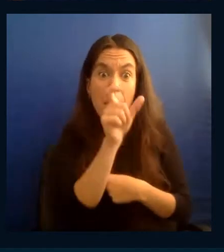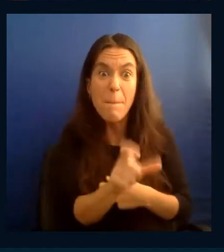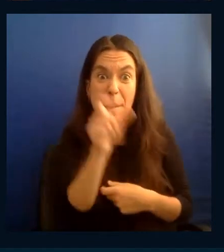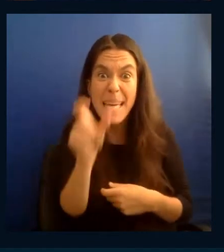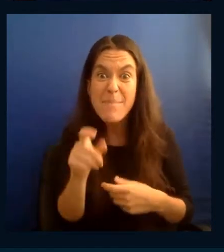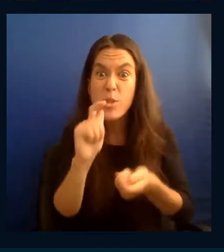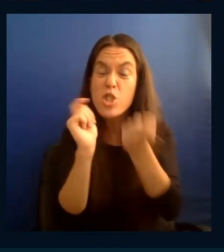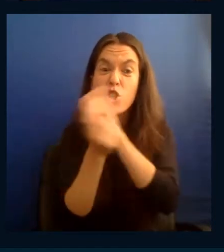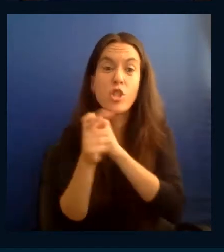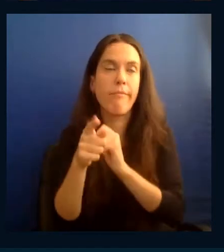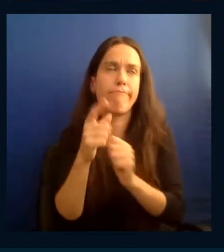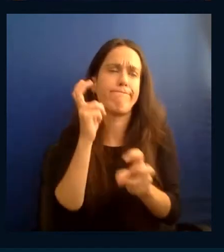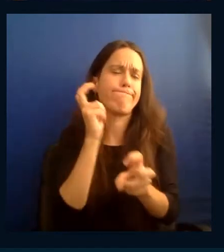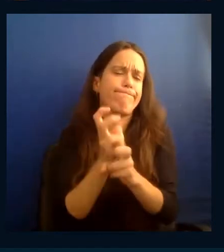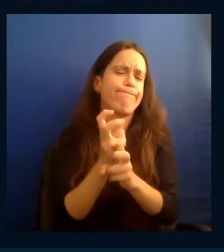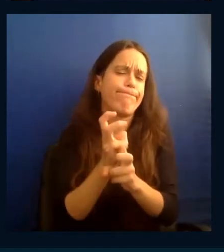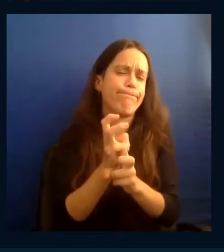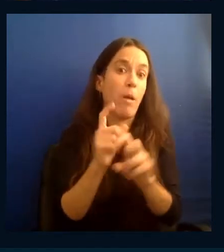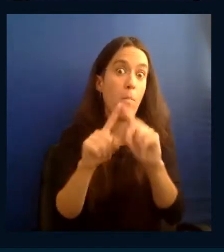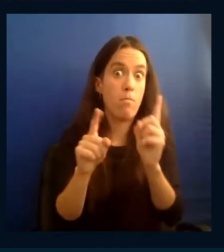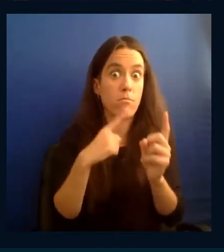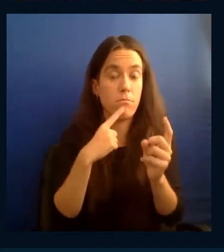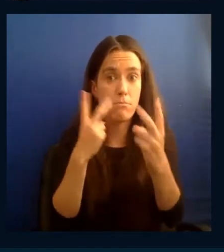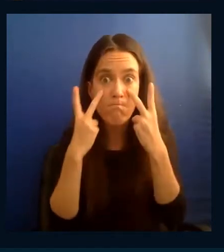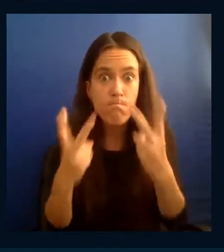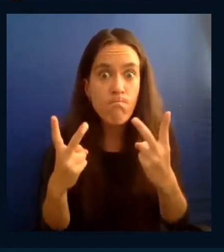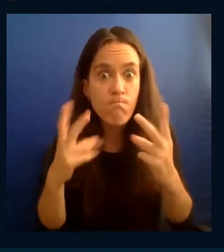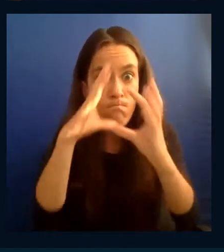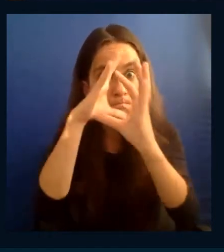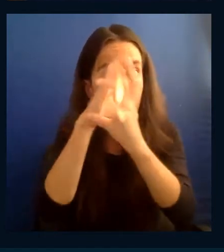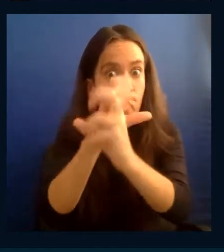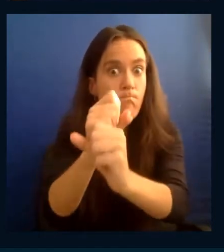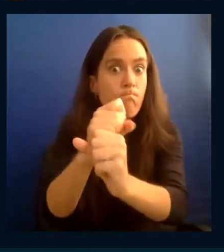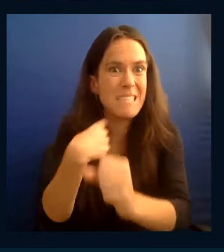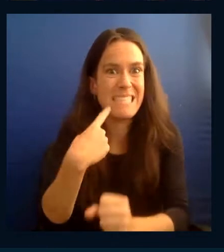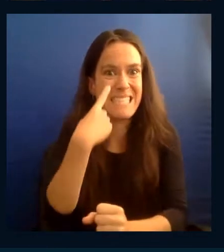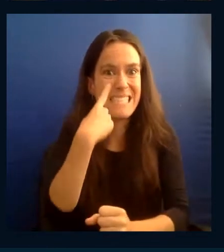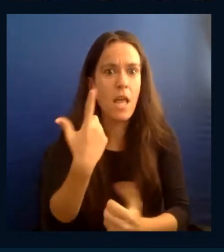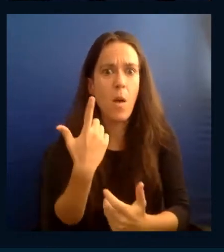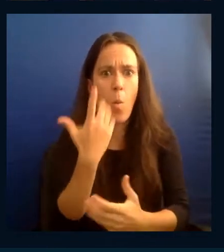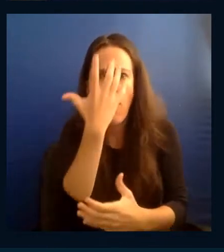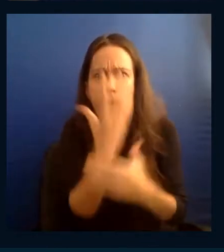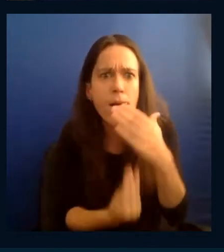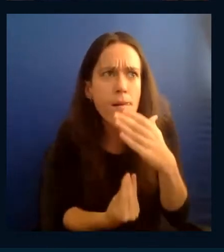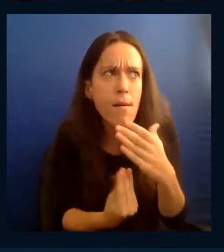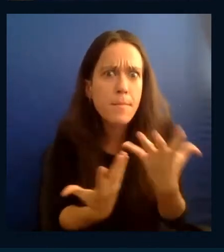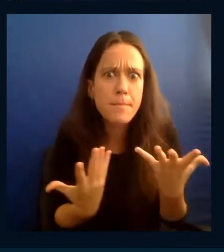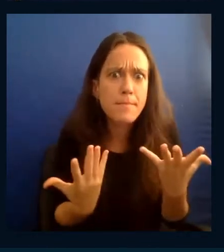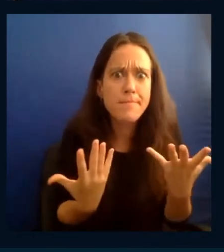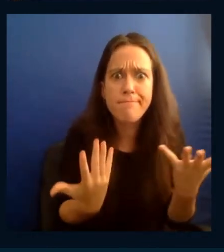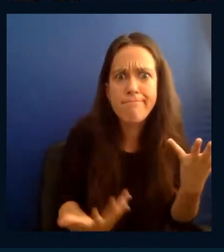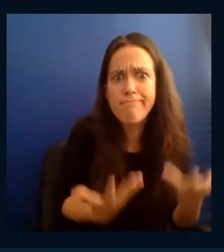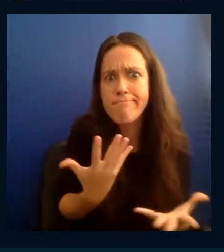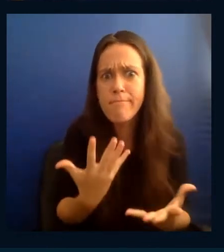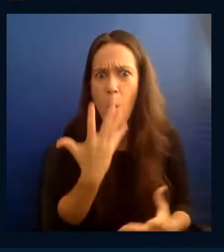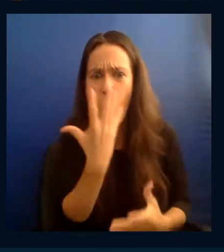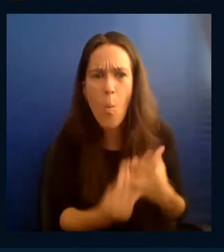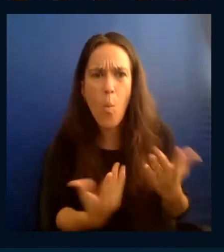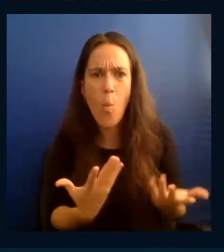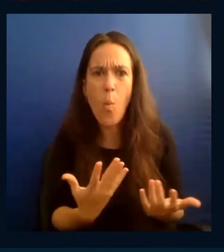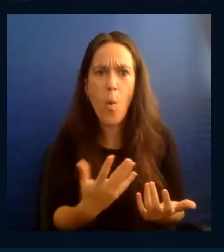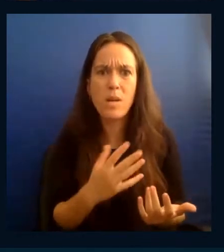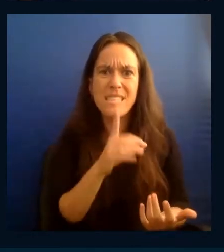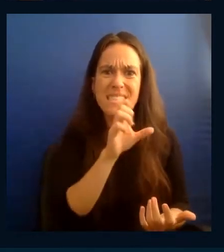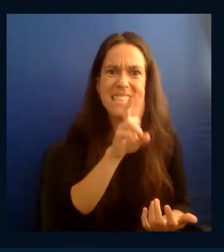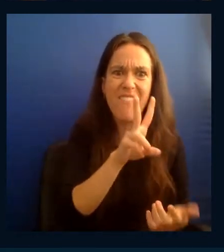to change in an organization, but the most critical. We need to look at the silo in our organizations. Do we have our dev teams and our ops teams fighting for